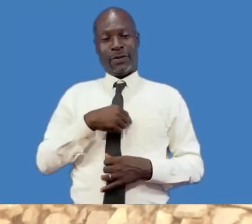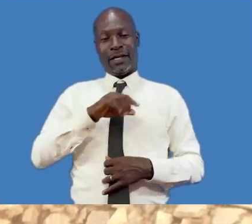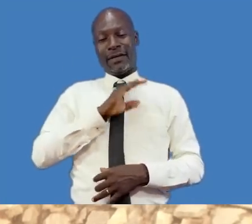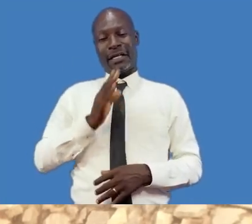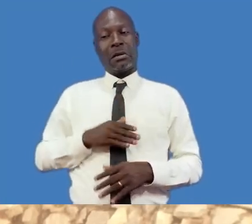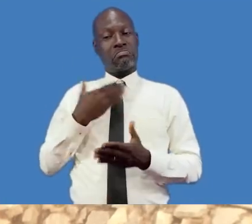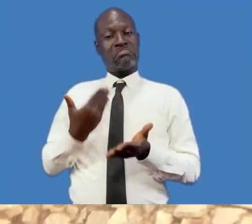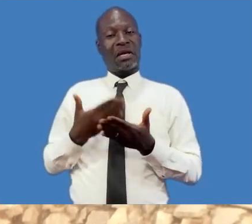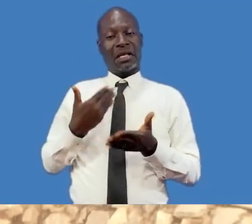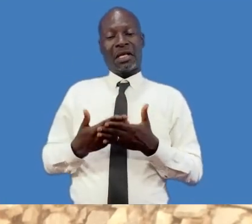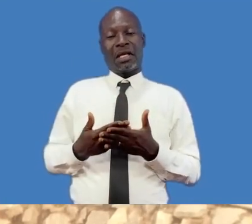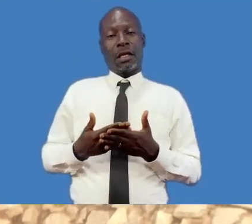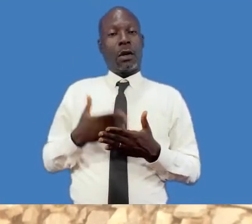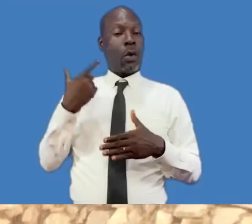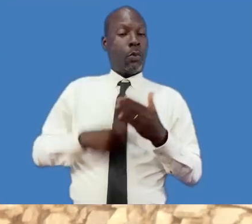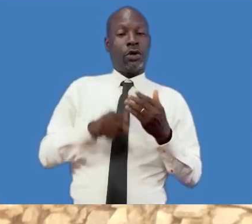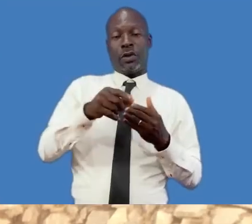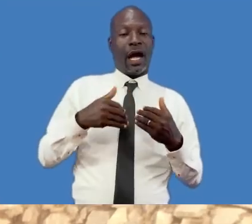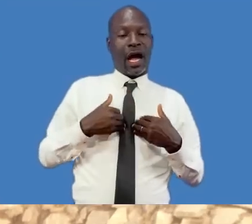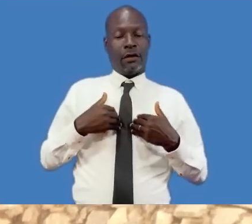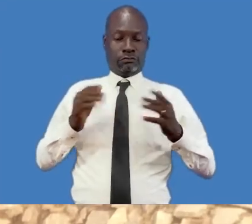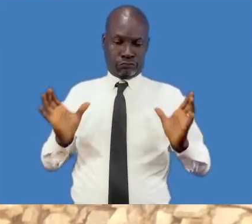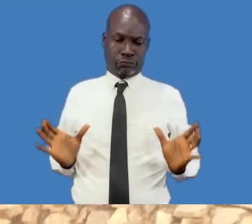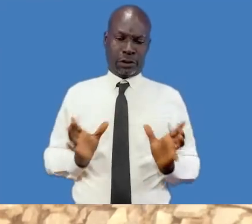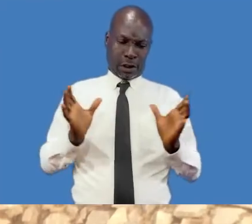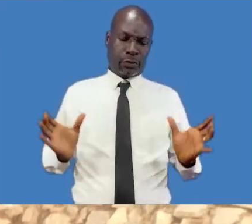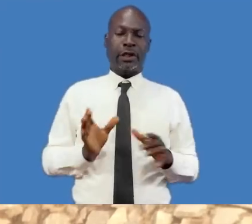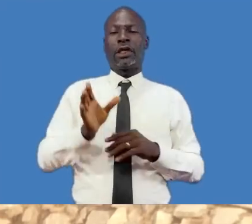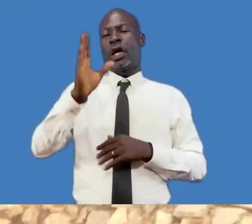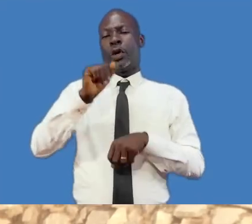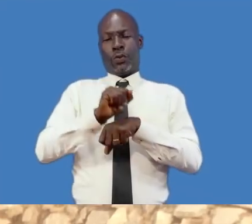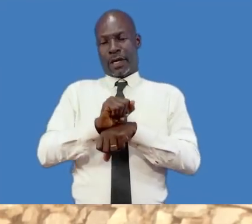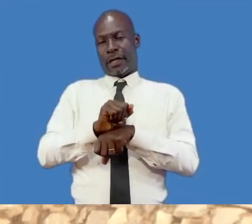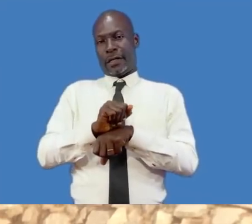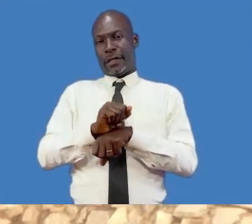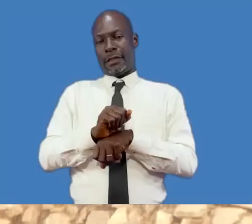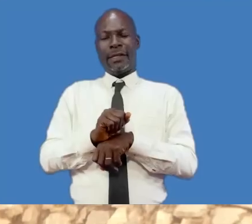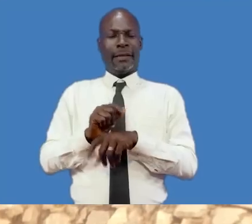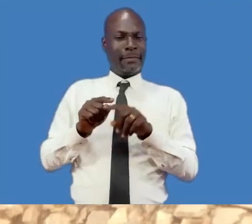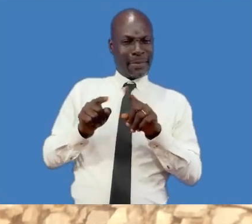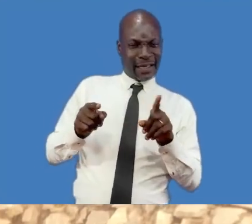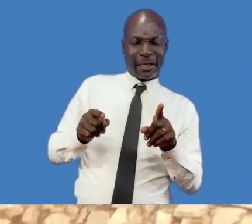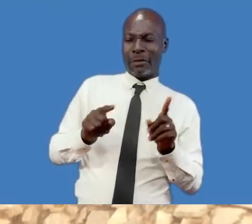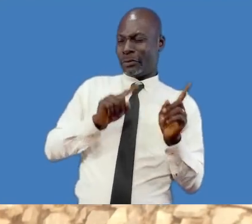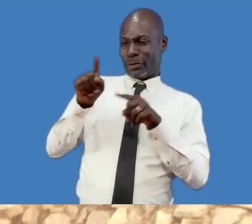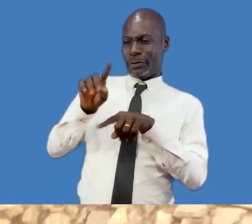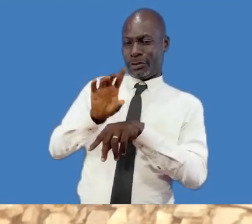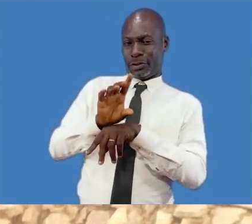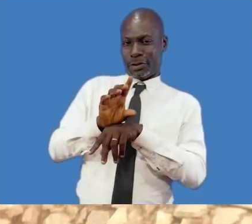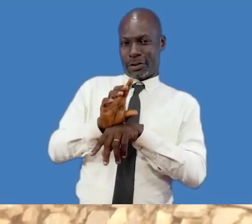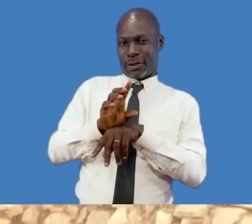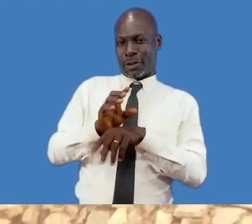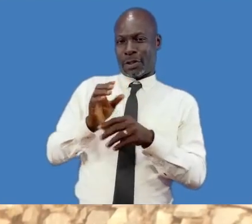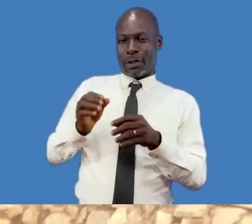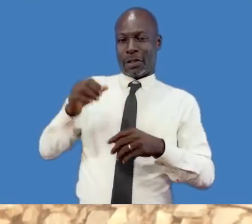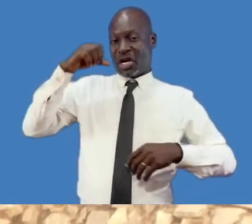ye sika ene de ye wo ene ye dipia emanyame adwuma etimi koso na se ye kwa asori na